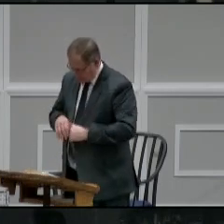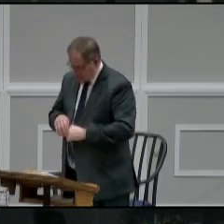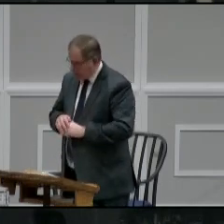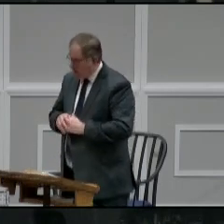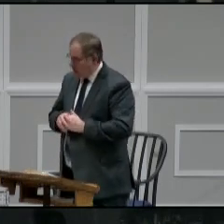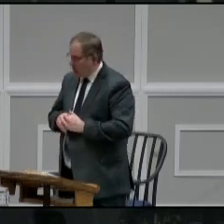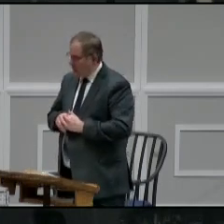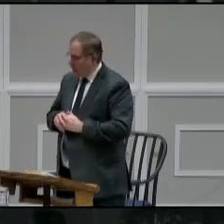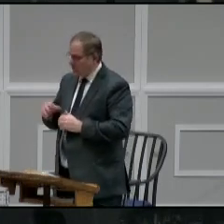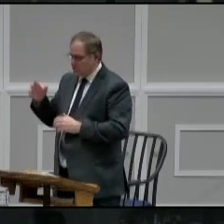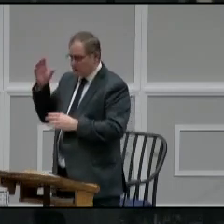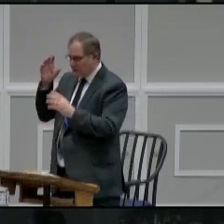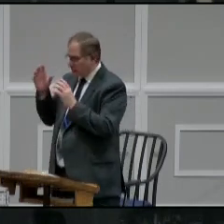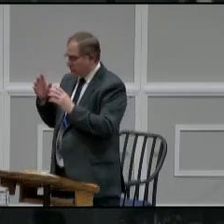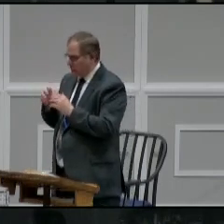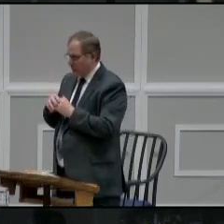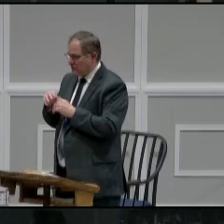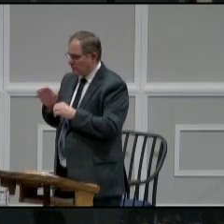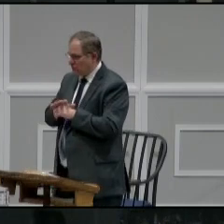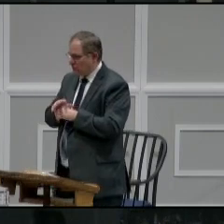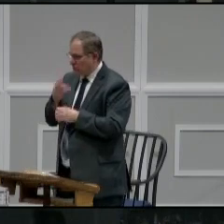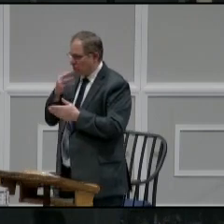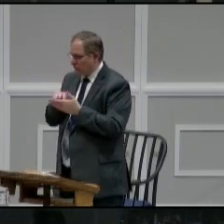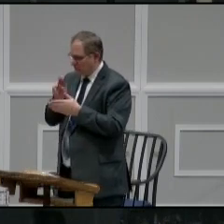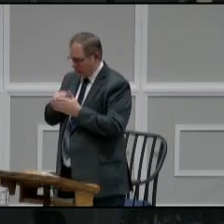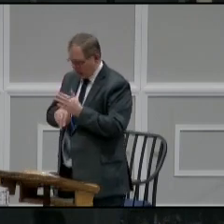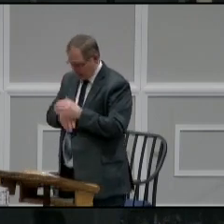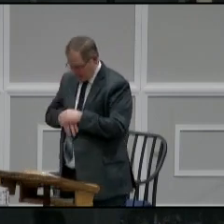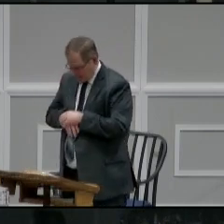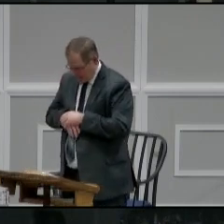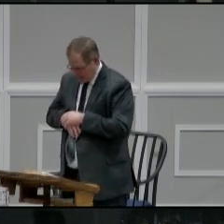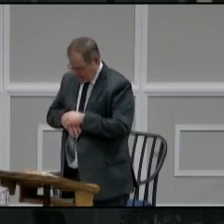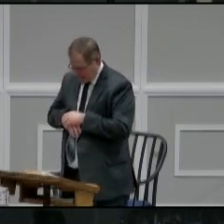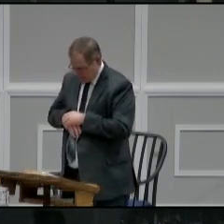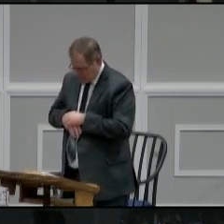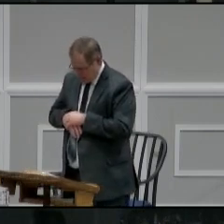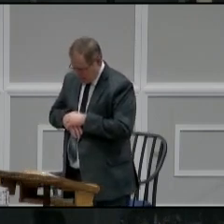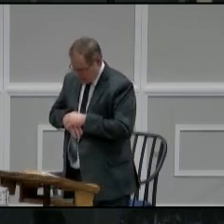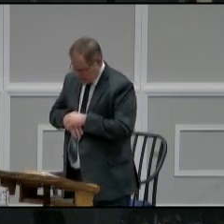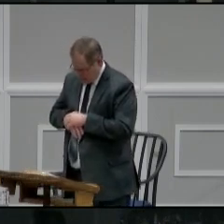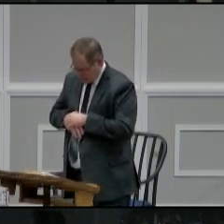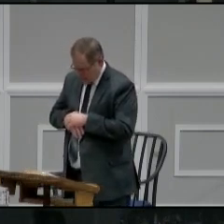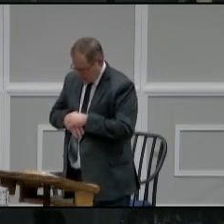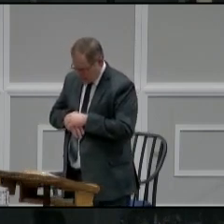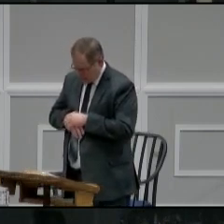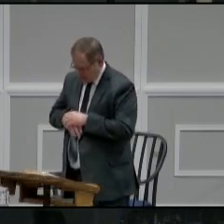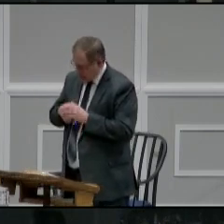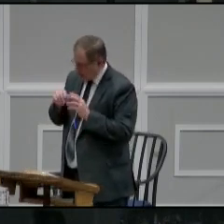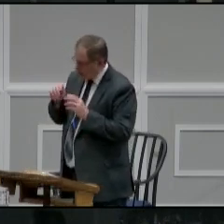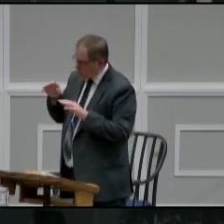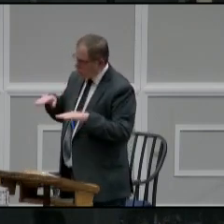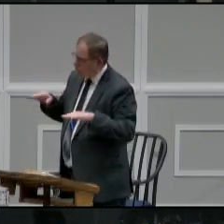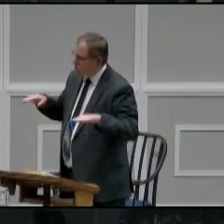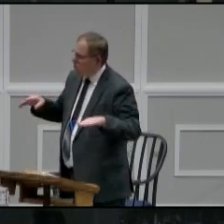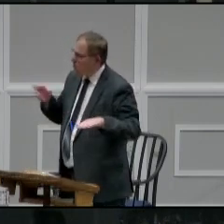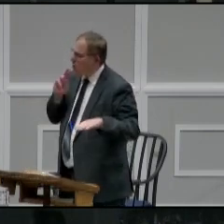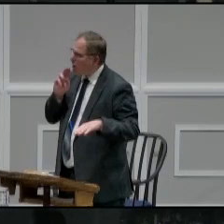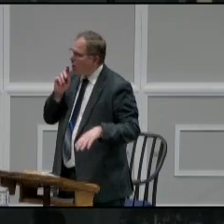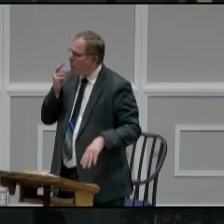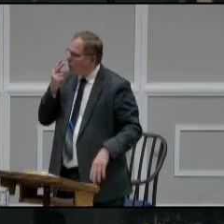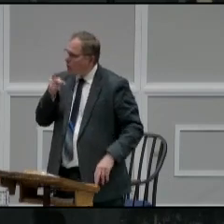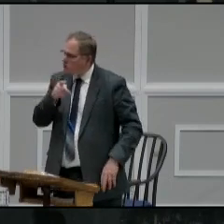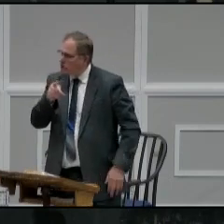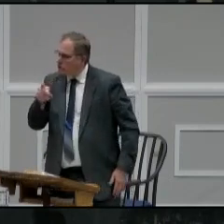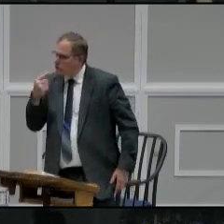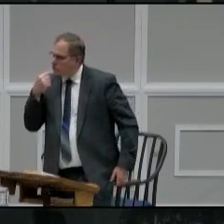That's a whole other message. I can't get into all that. I can't get into all that. I don't have time, Pastor, to get into all that. But they're watching us. If you say one